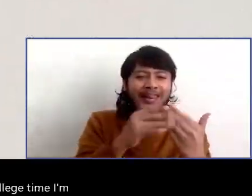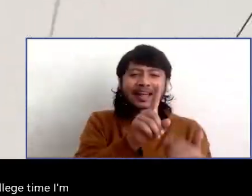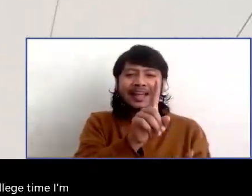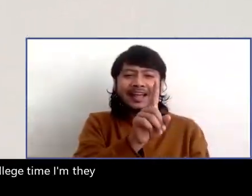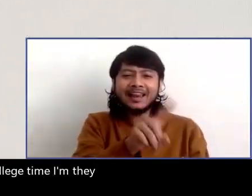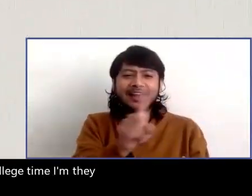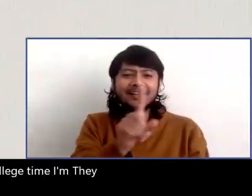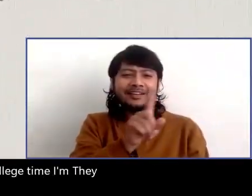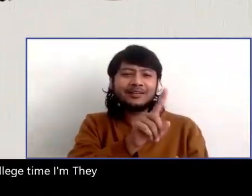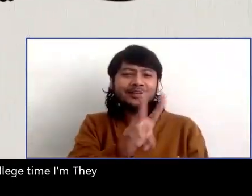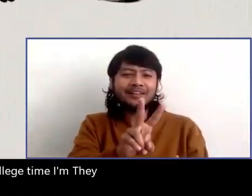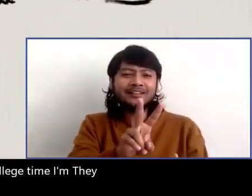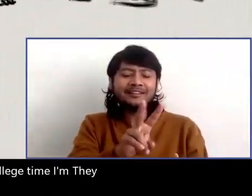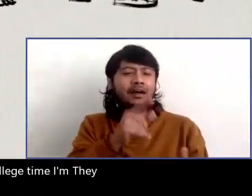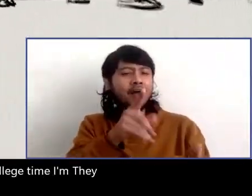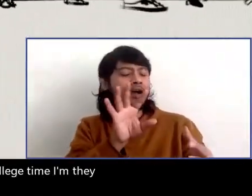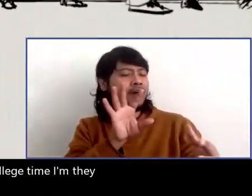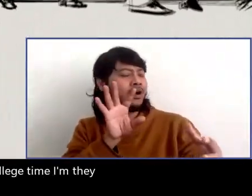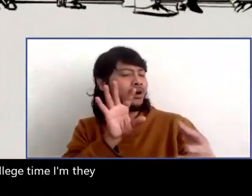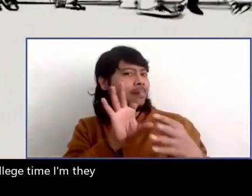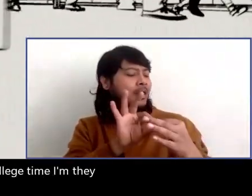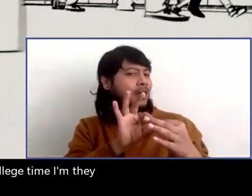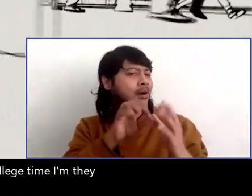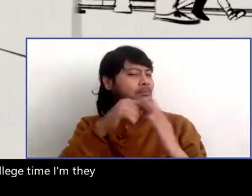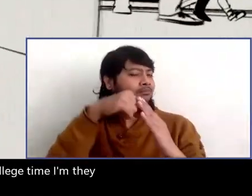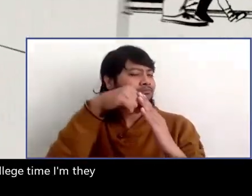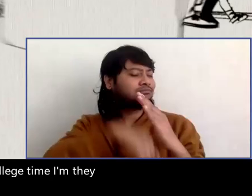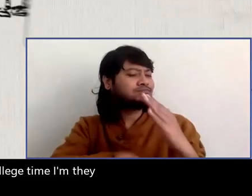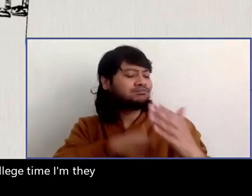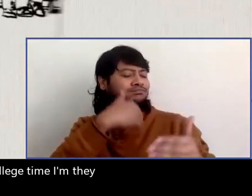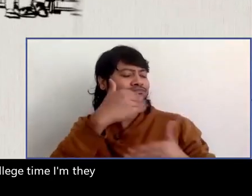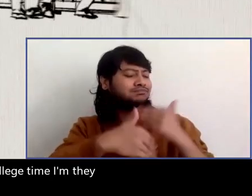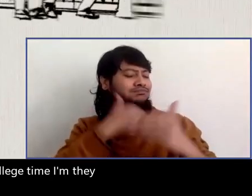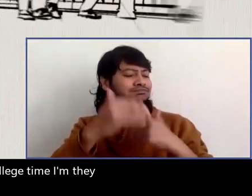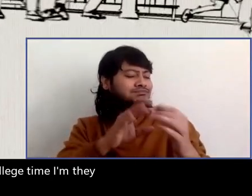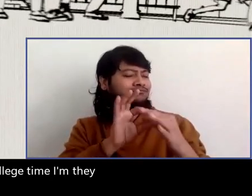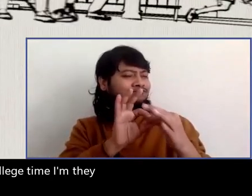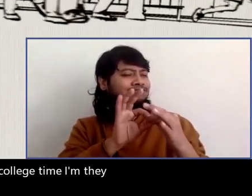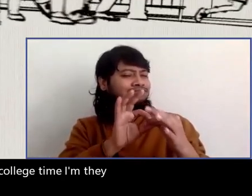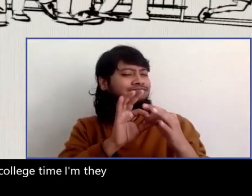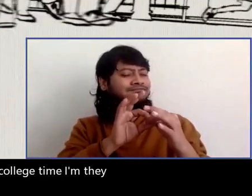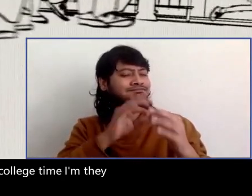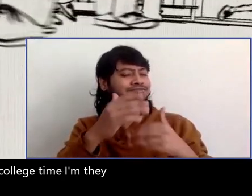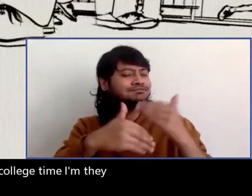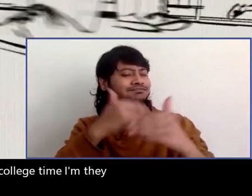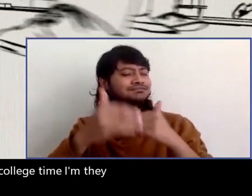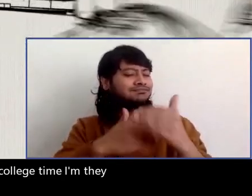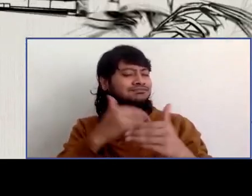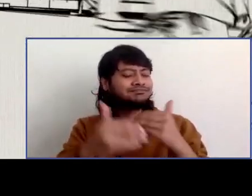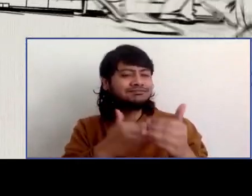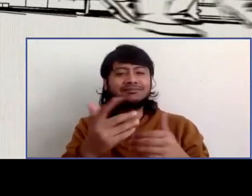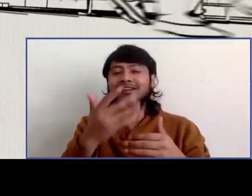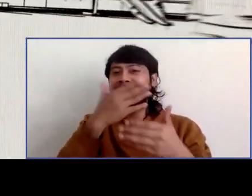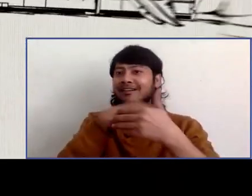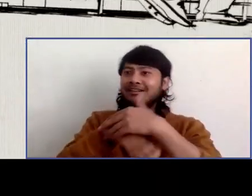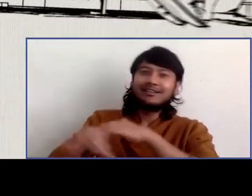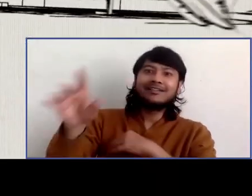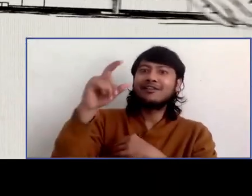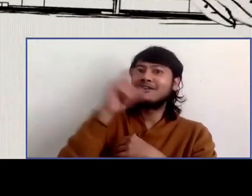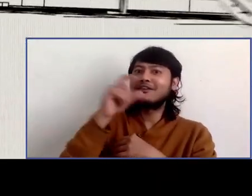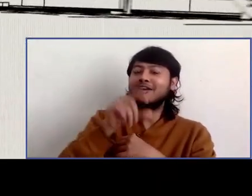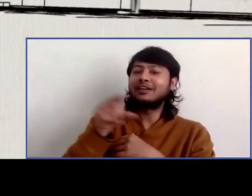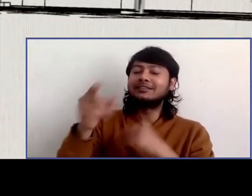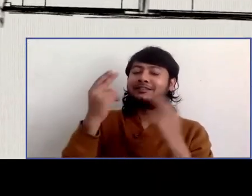their friendship only grew and grew after that. A few years later, Ashwin entered the big engineering